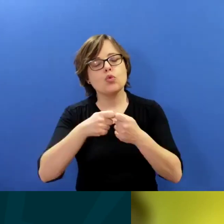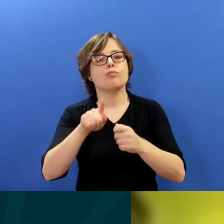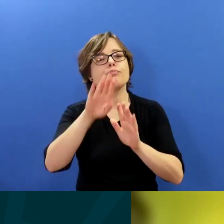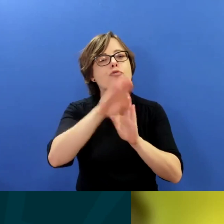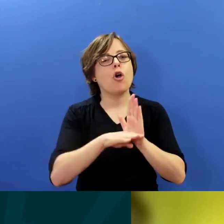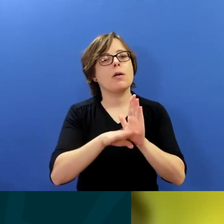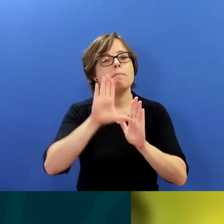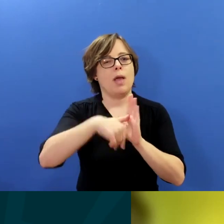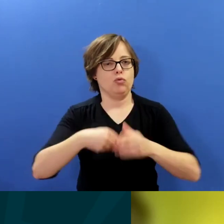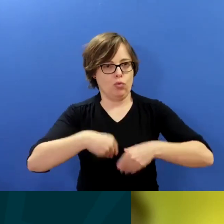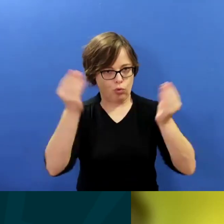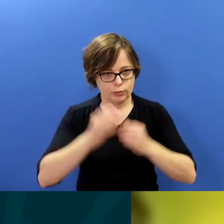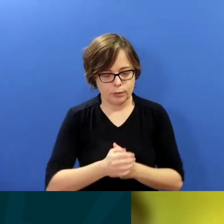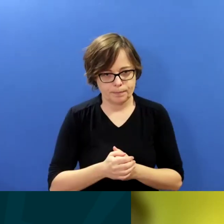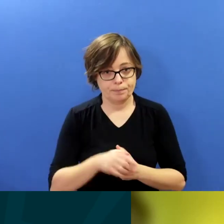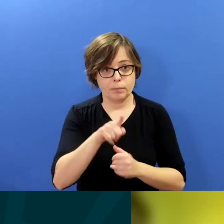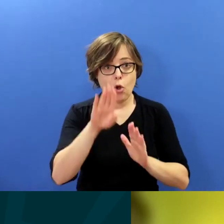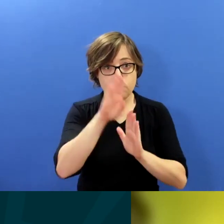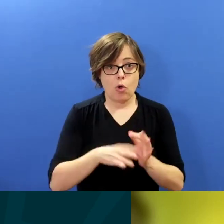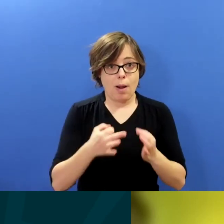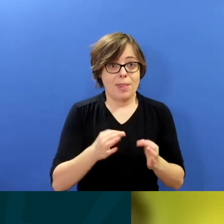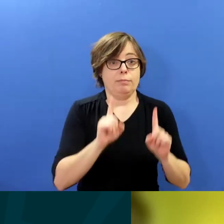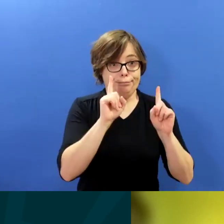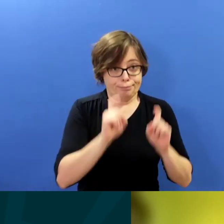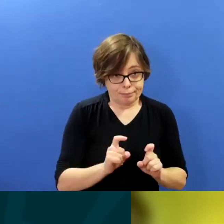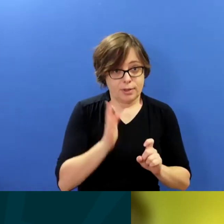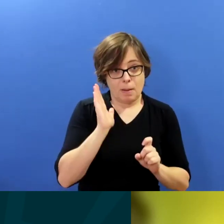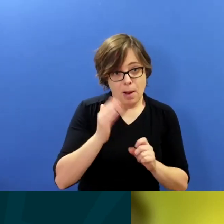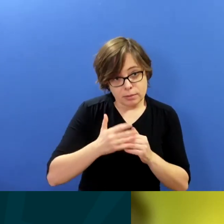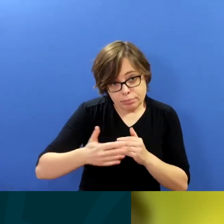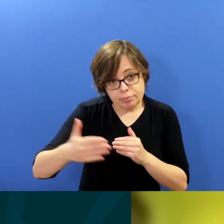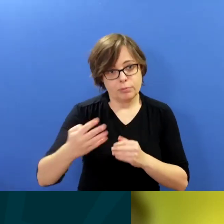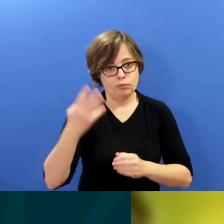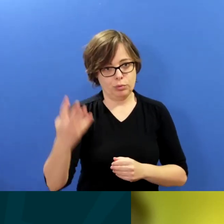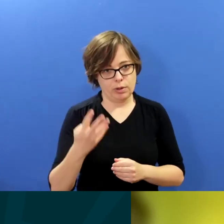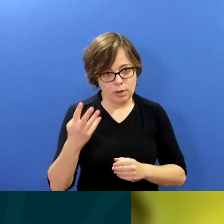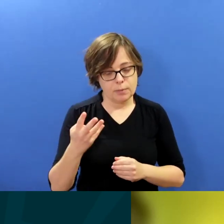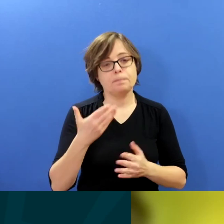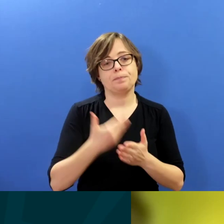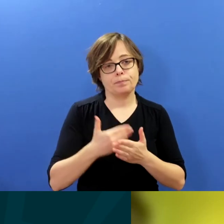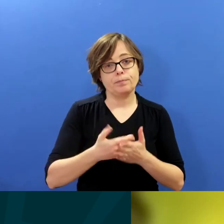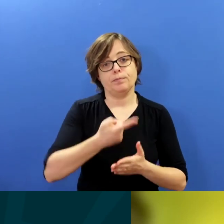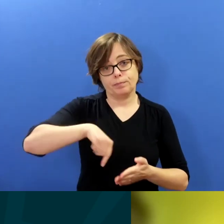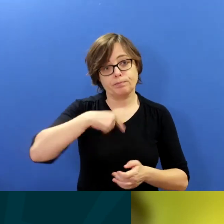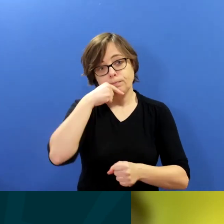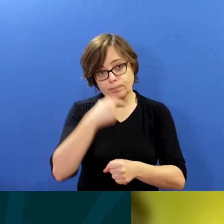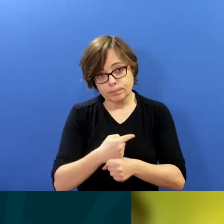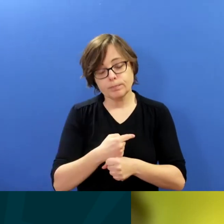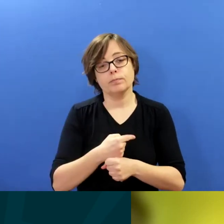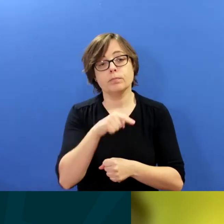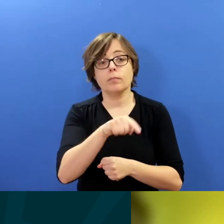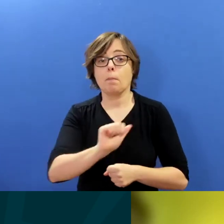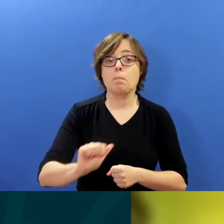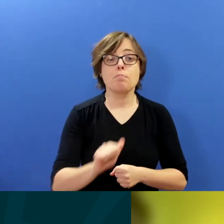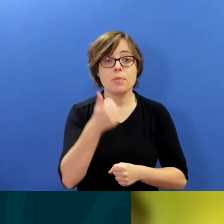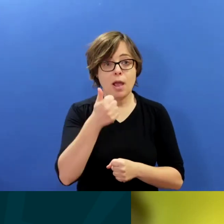towns. And since this project is now starting and will be ongoing for the next 4 years,